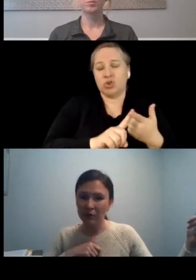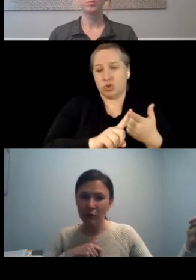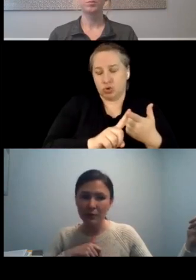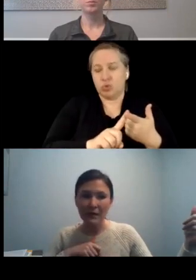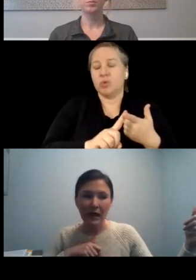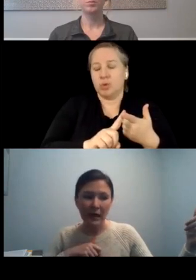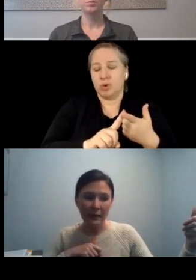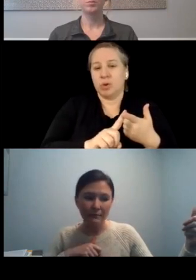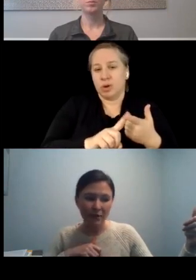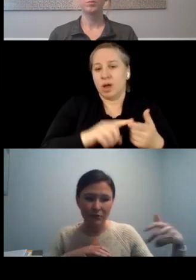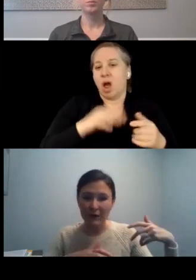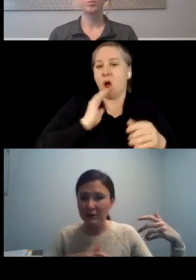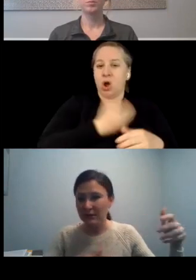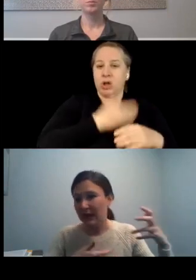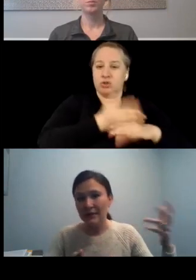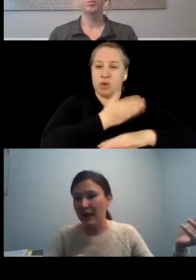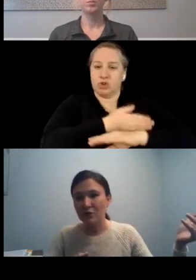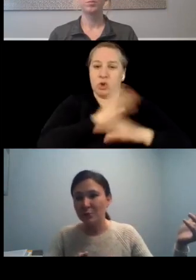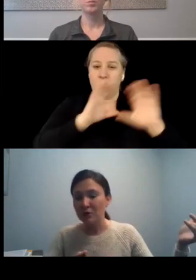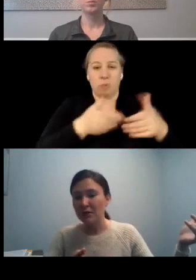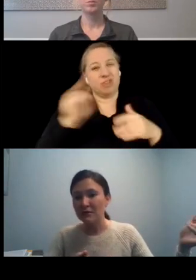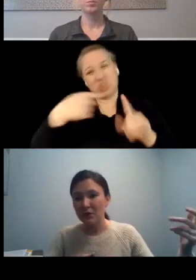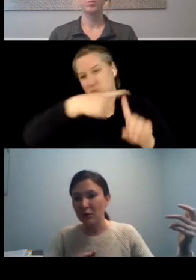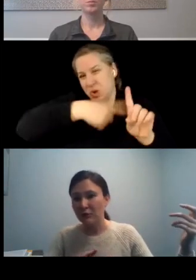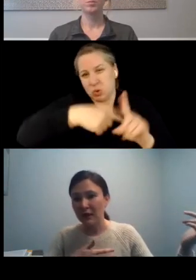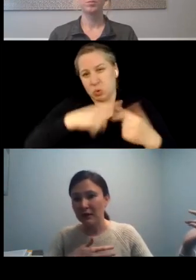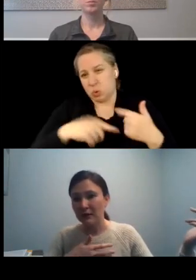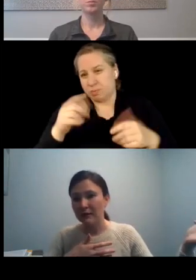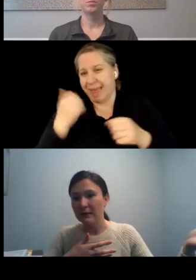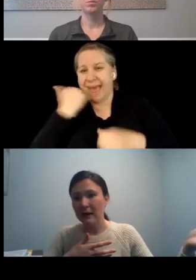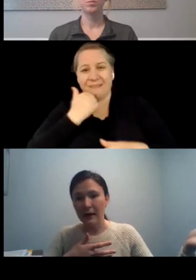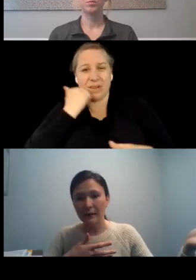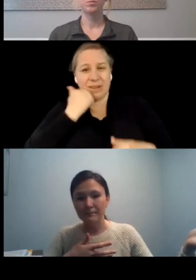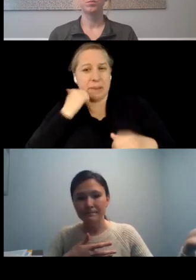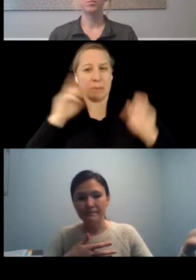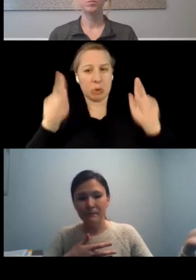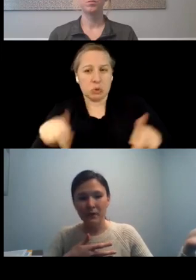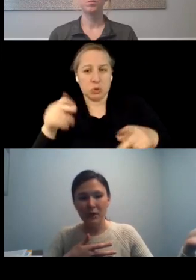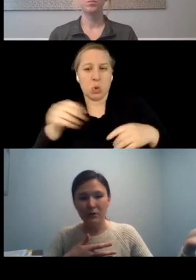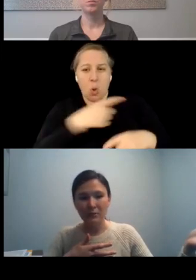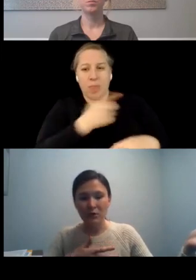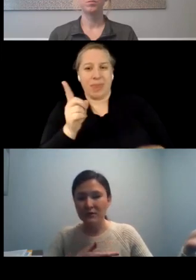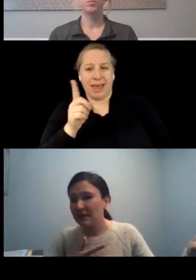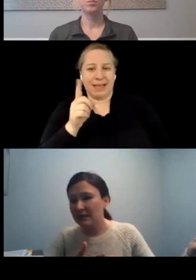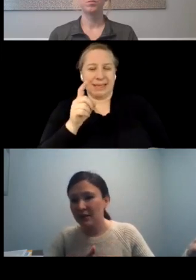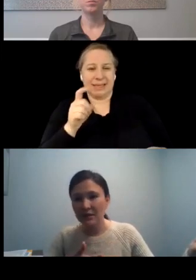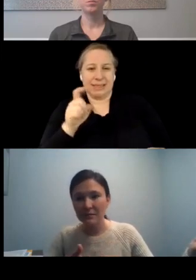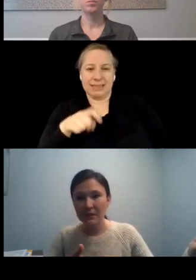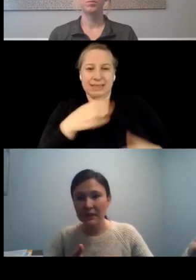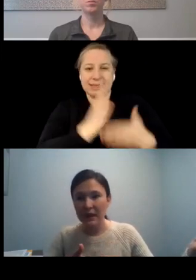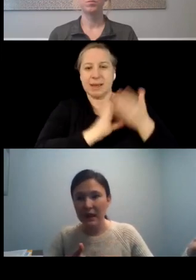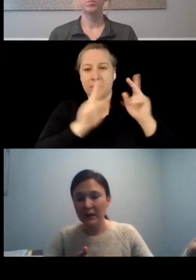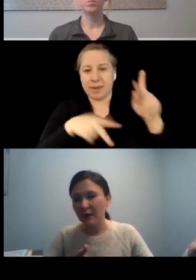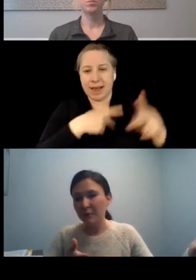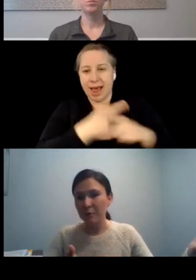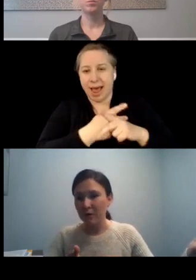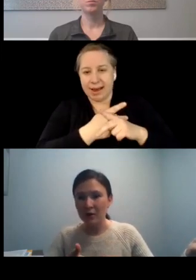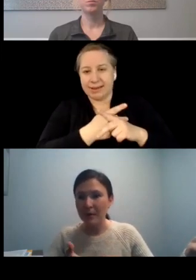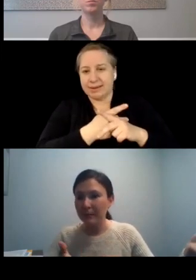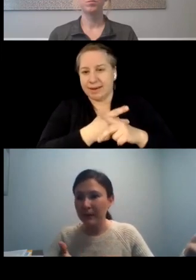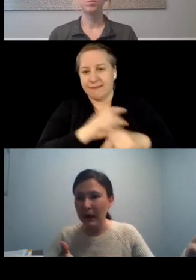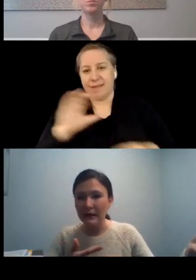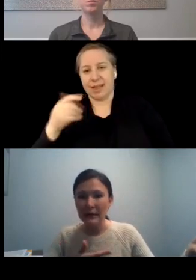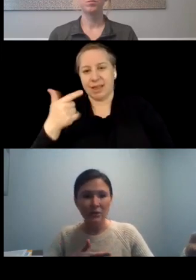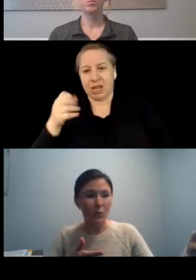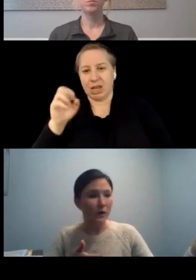construction equipment group does rentals to kind of the average person. So if they need some sort of skid steer or something like that, other people